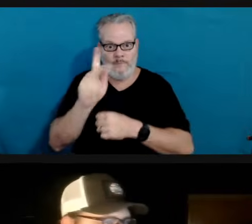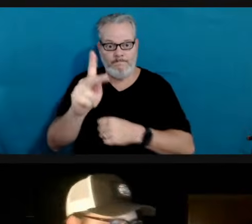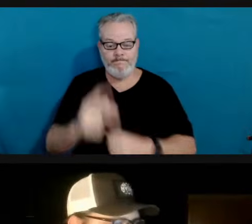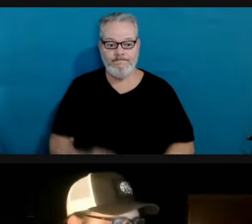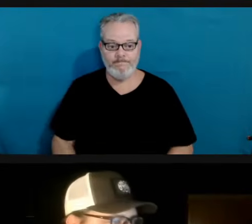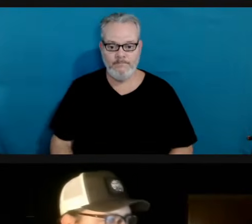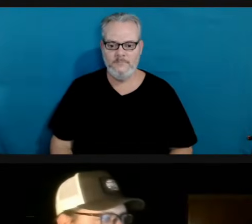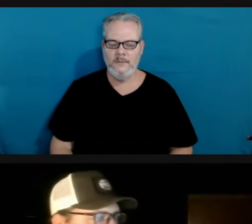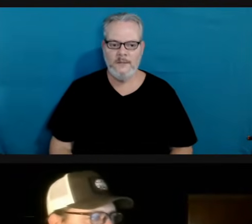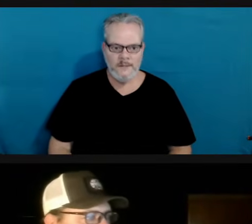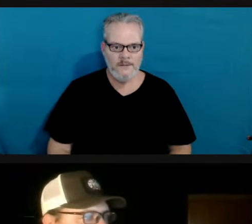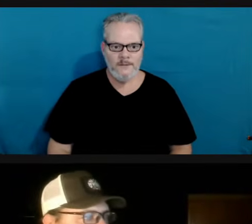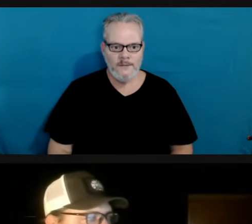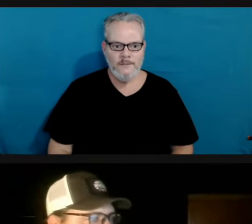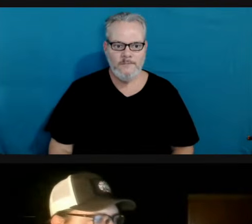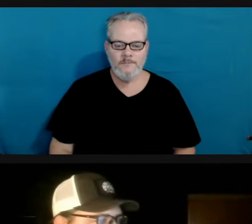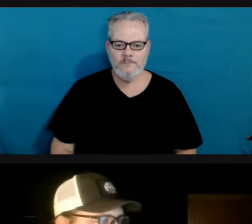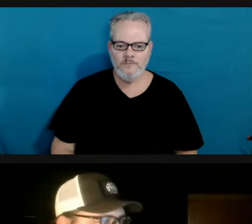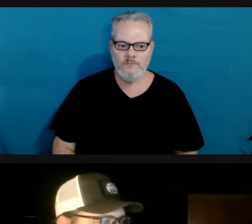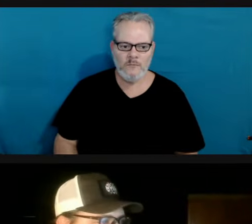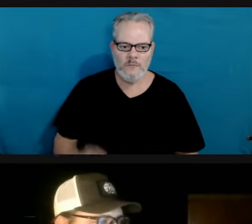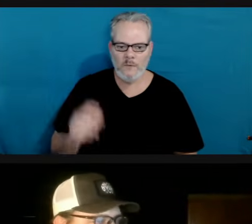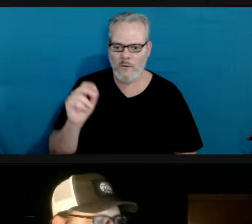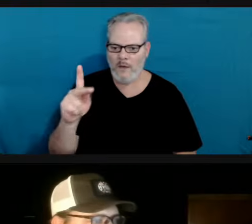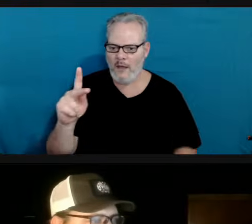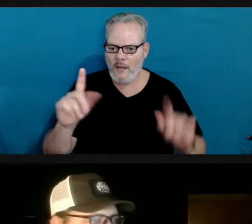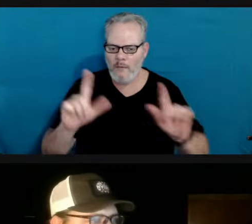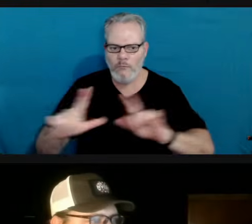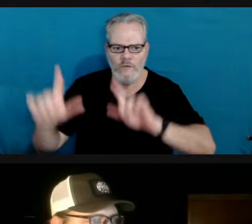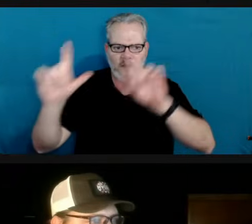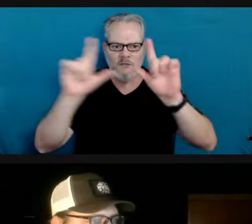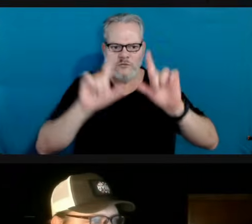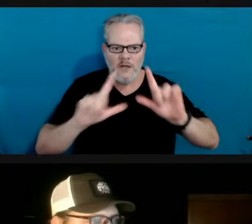Let's do it. Our screen turned around here.